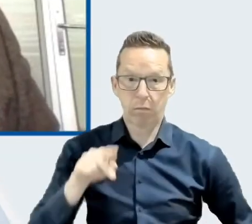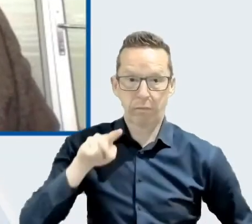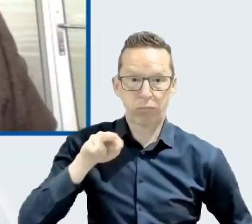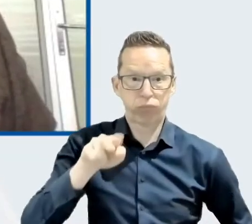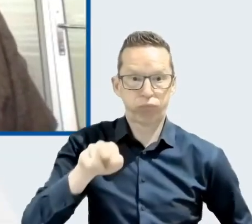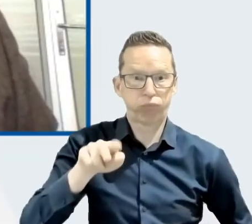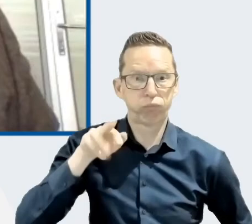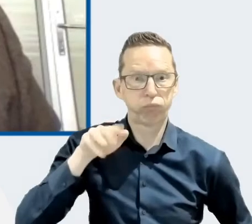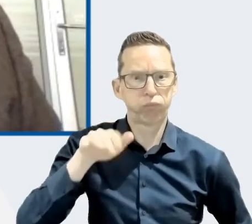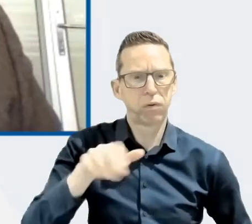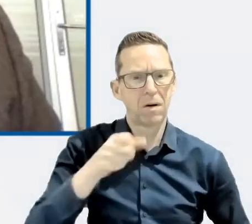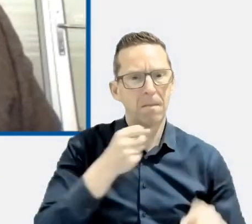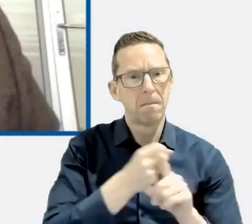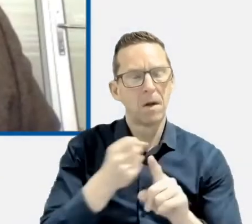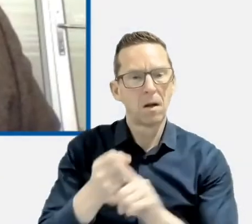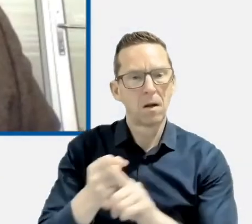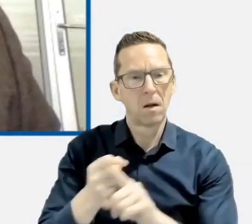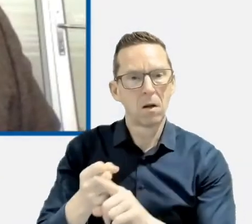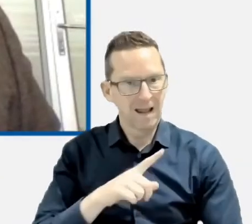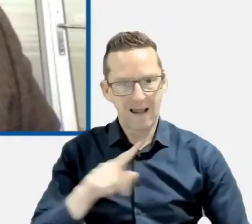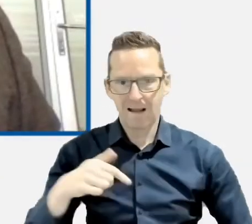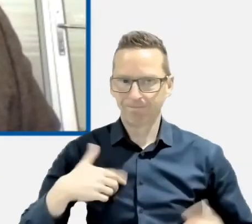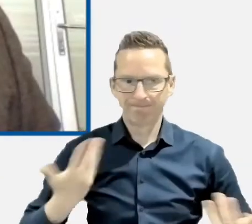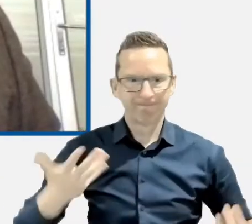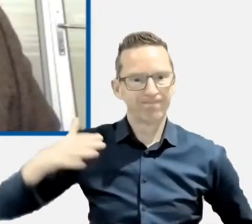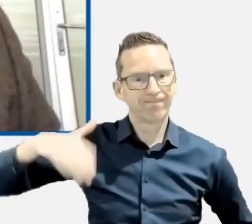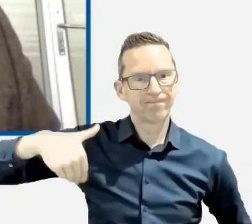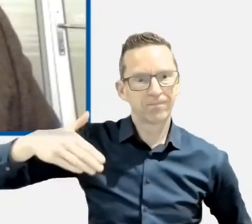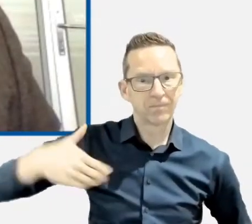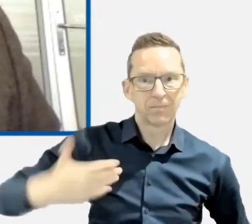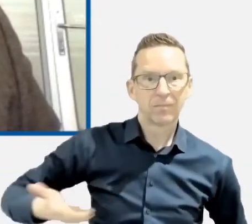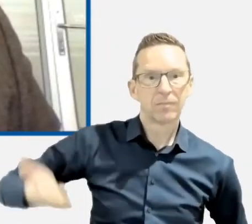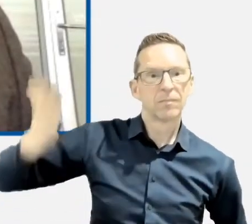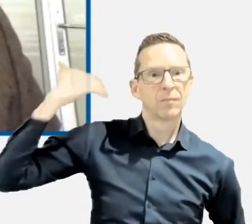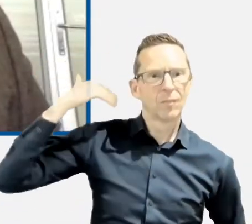experience direct impacts.